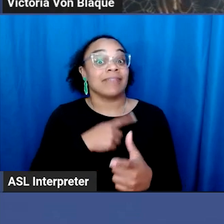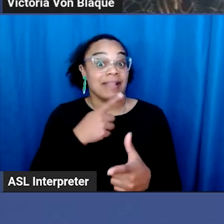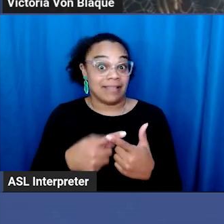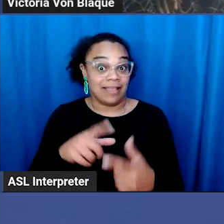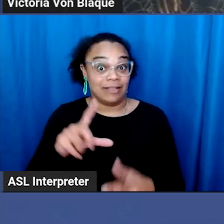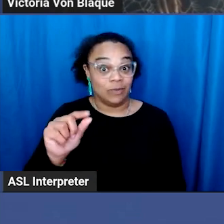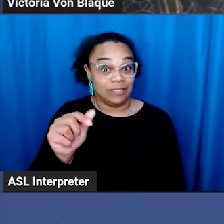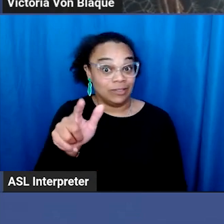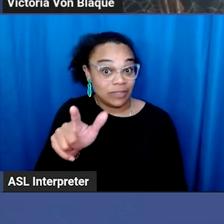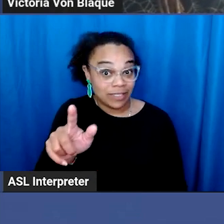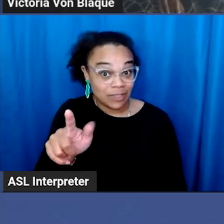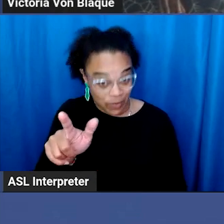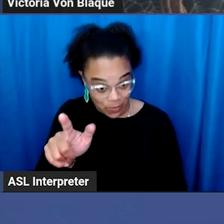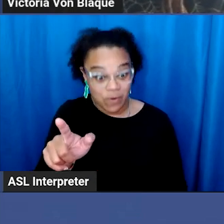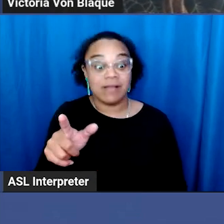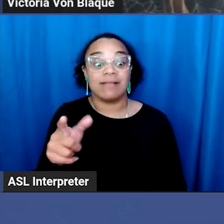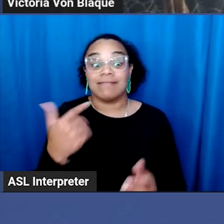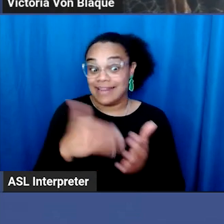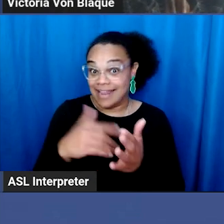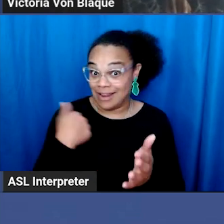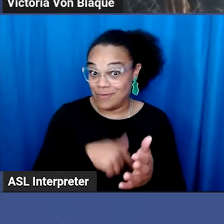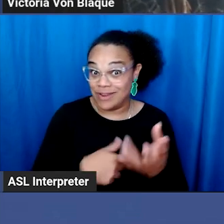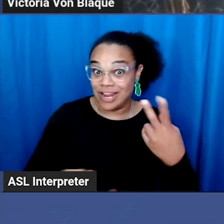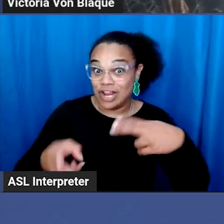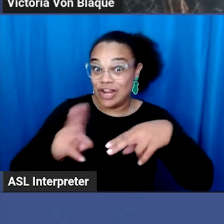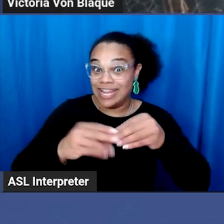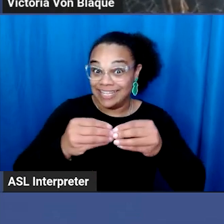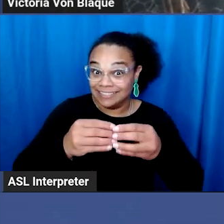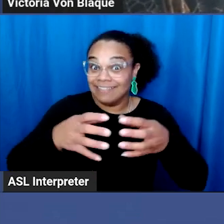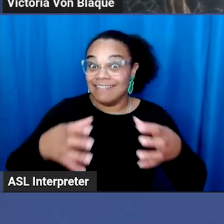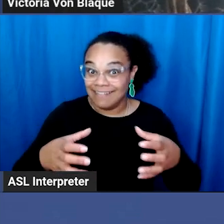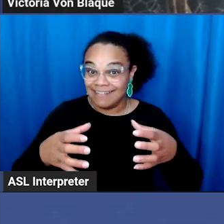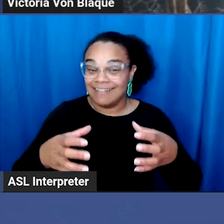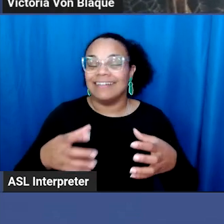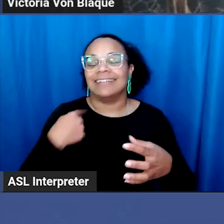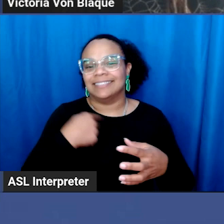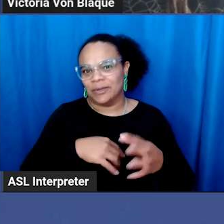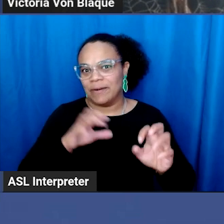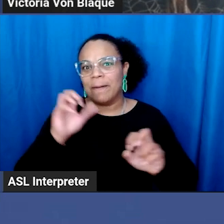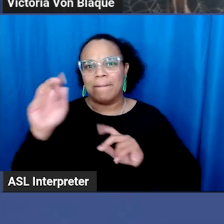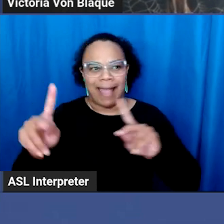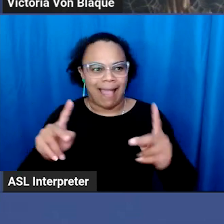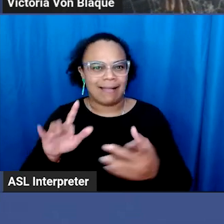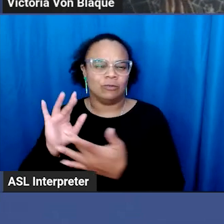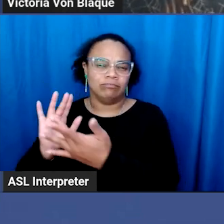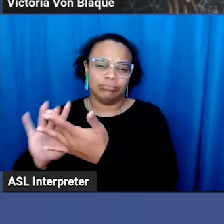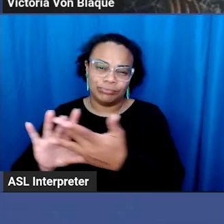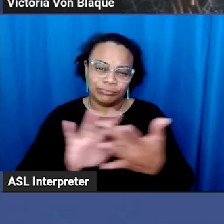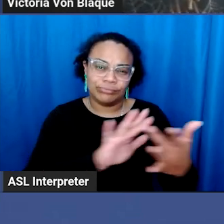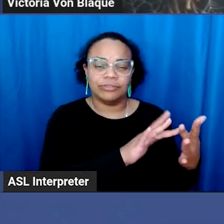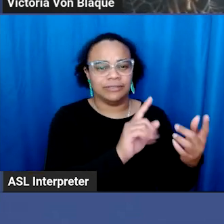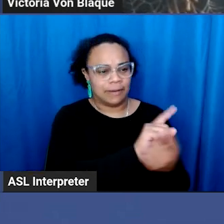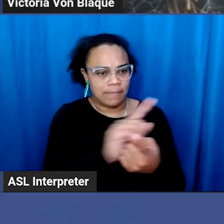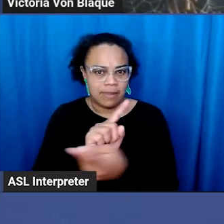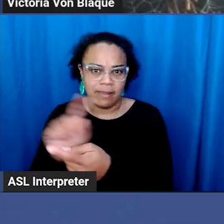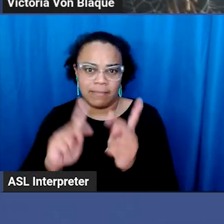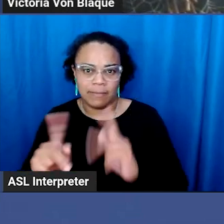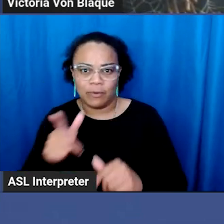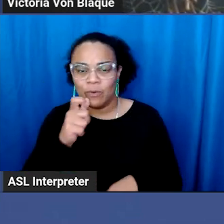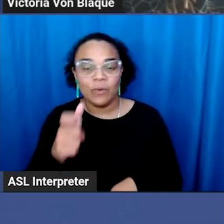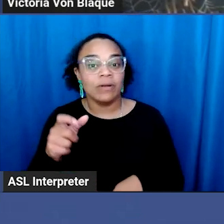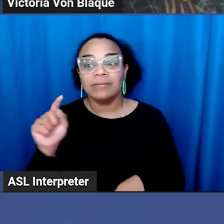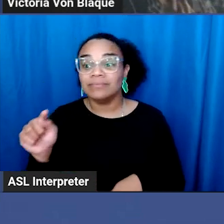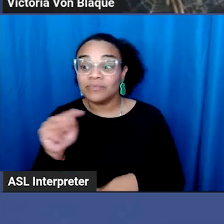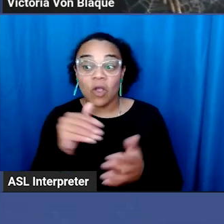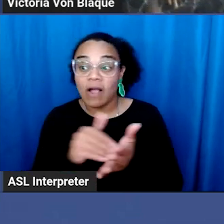2021, again, we've increased. We started getting back out there. We're doing outreach in places where a lot of people are not thinking